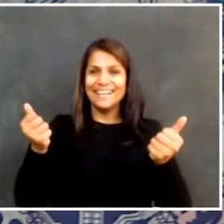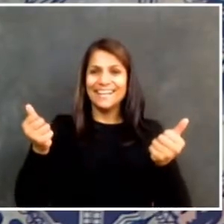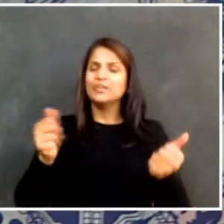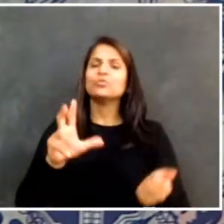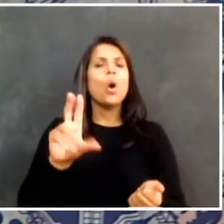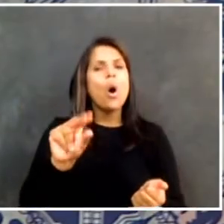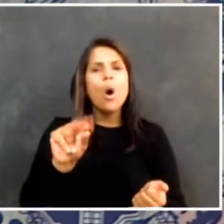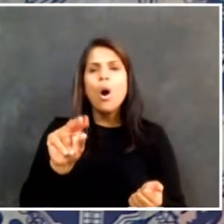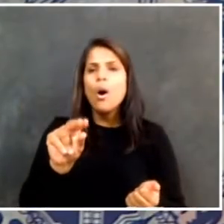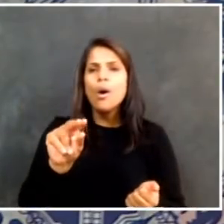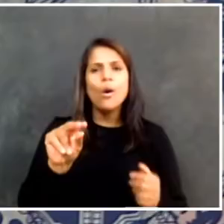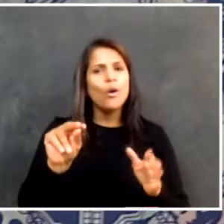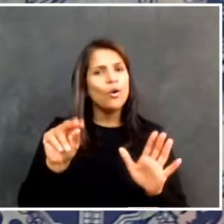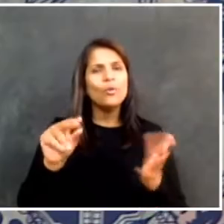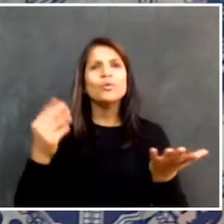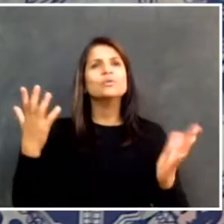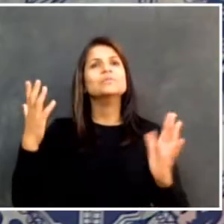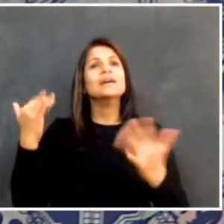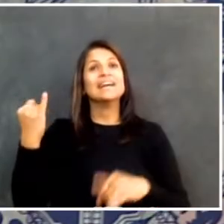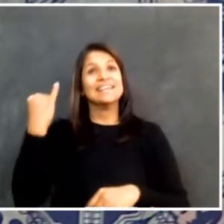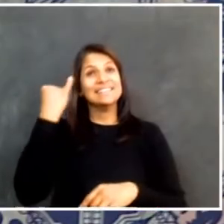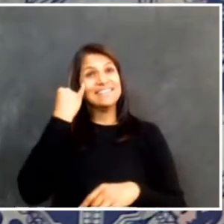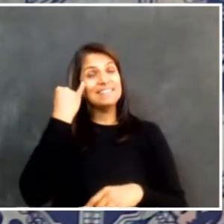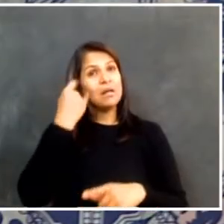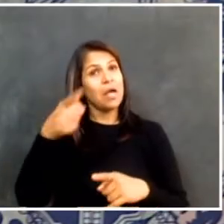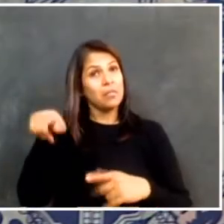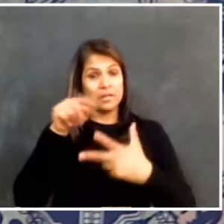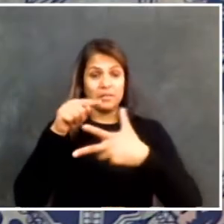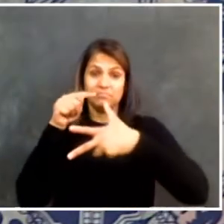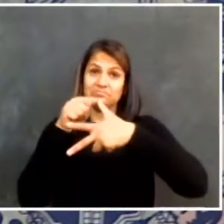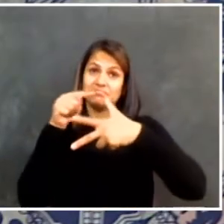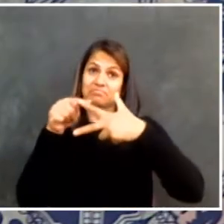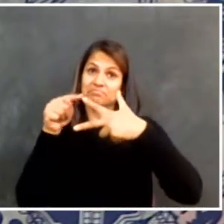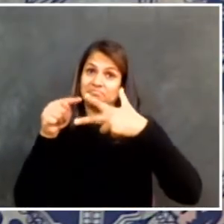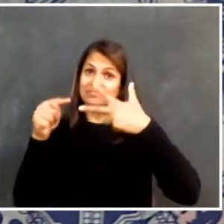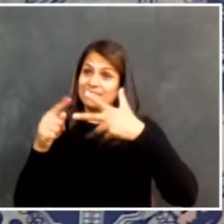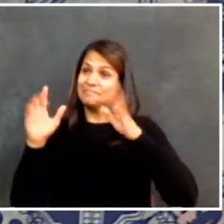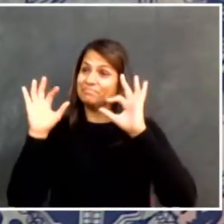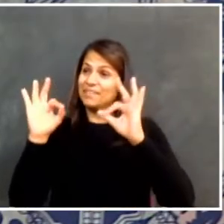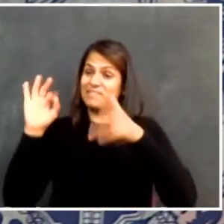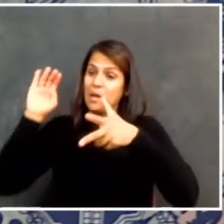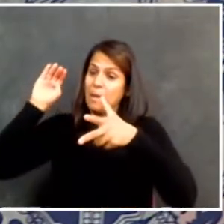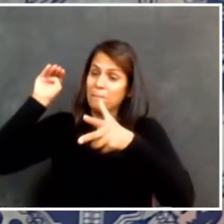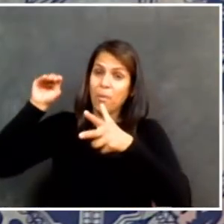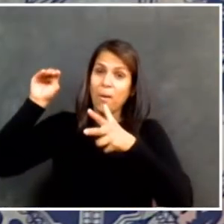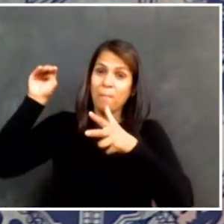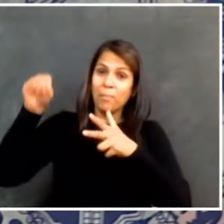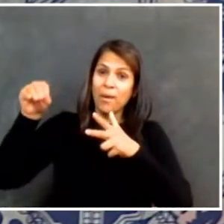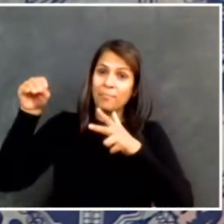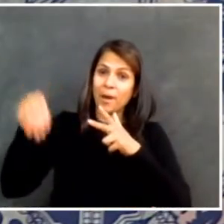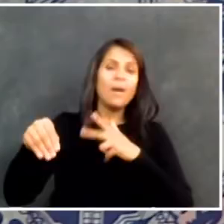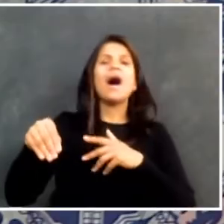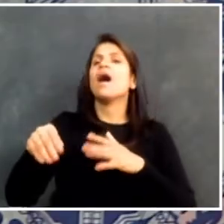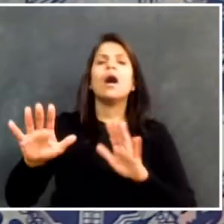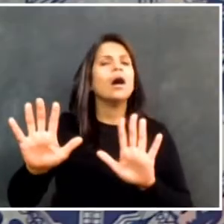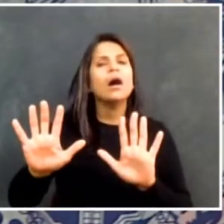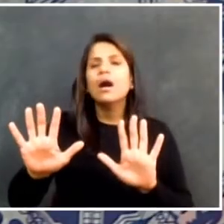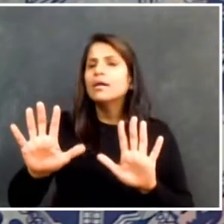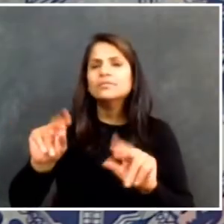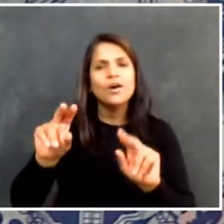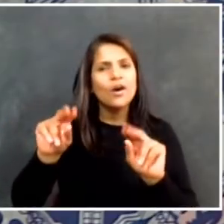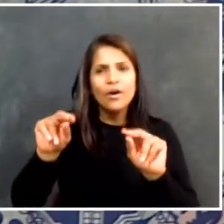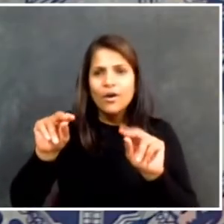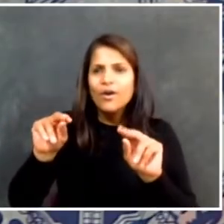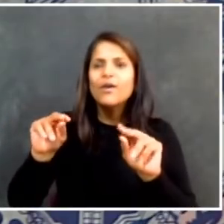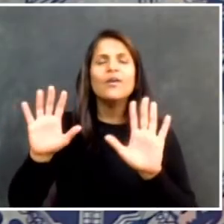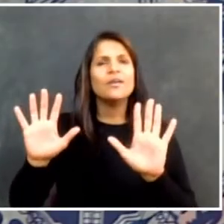trend in the right direction. We don't. We just don't. Which means, to your bigger question about all these different elements